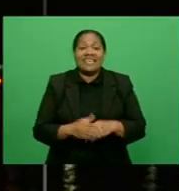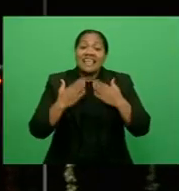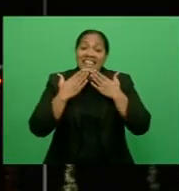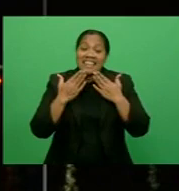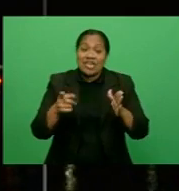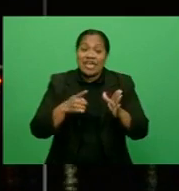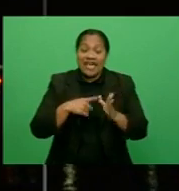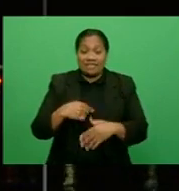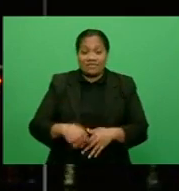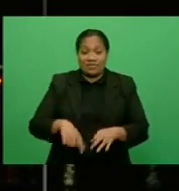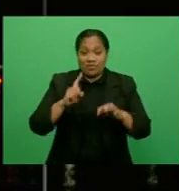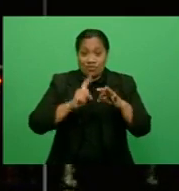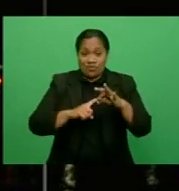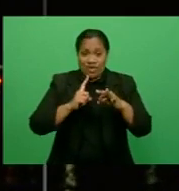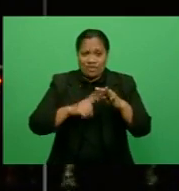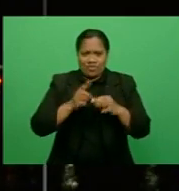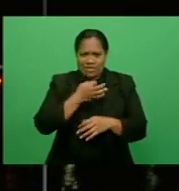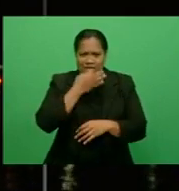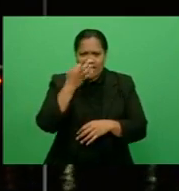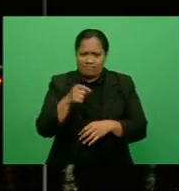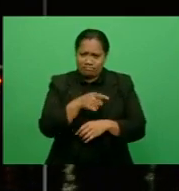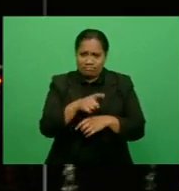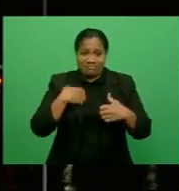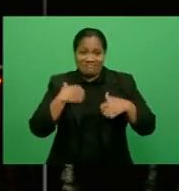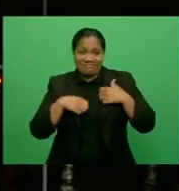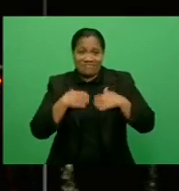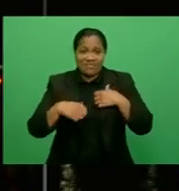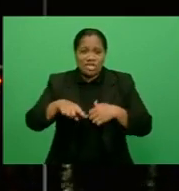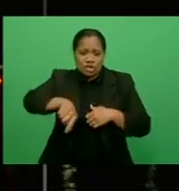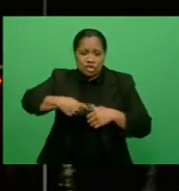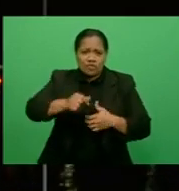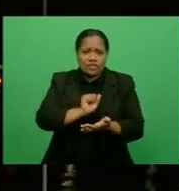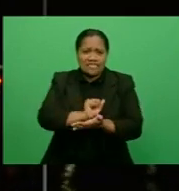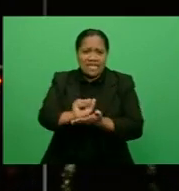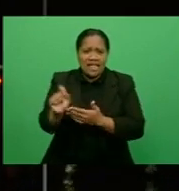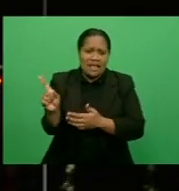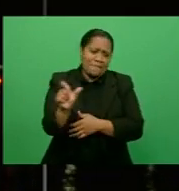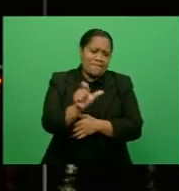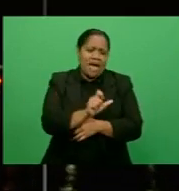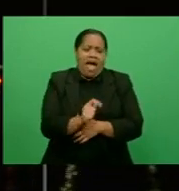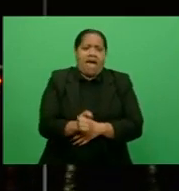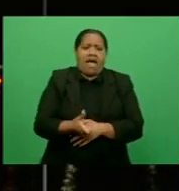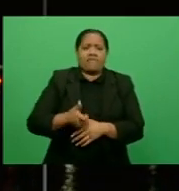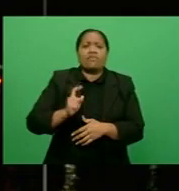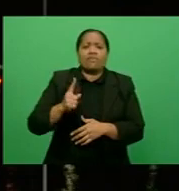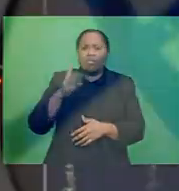Are you excited about Suvon's sale coming back after three years?